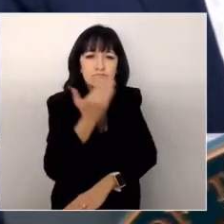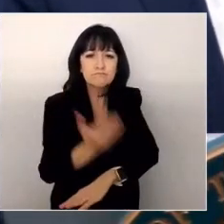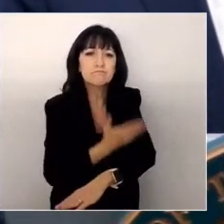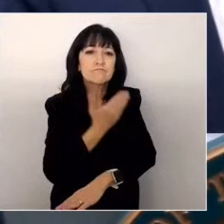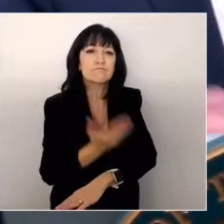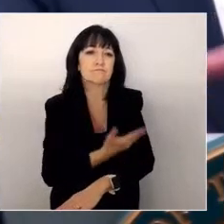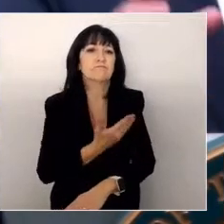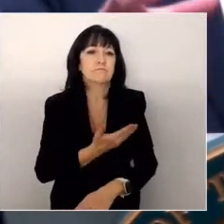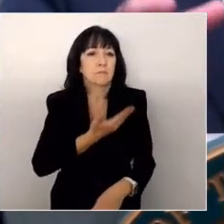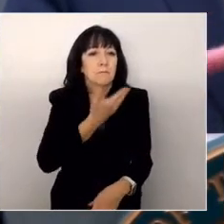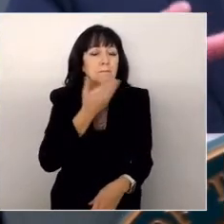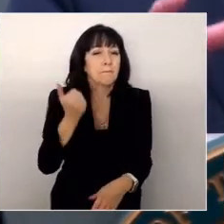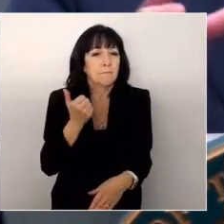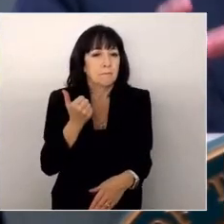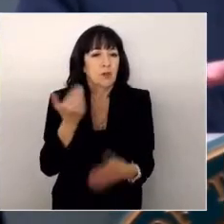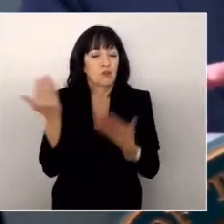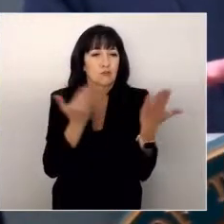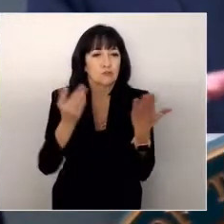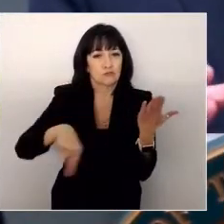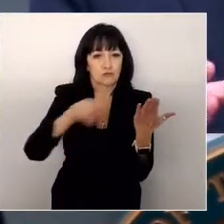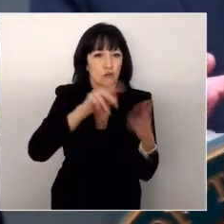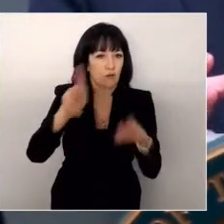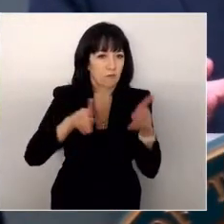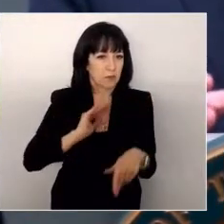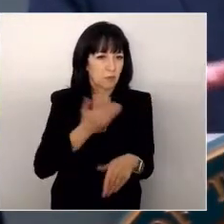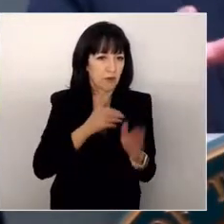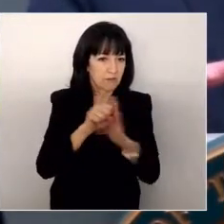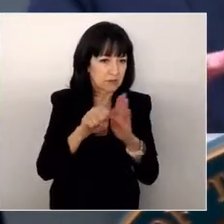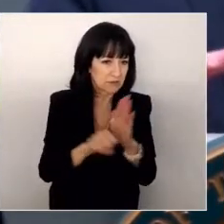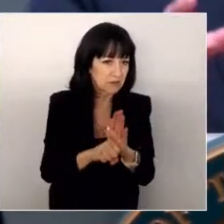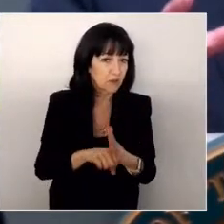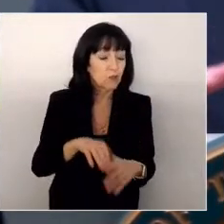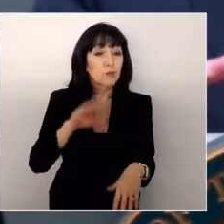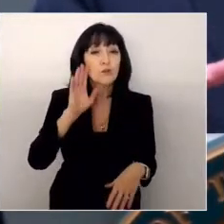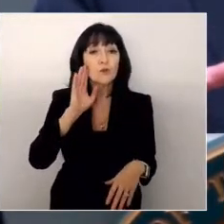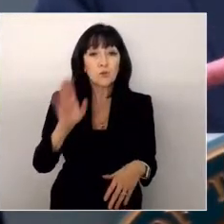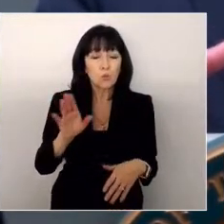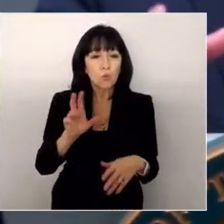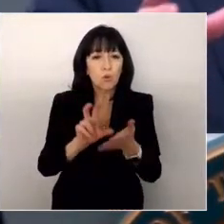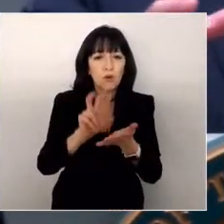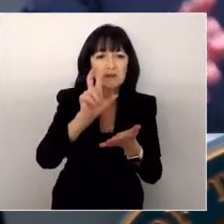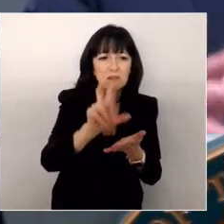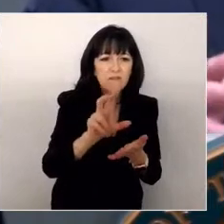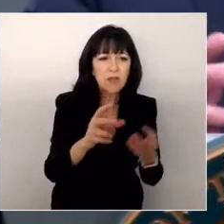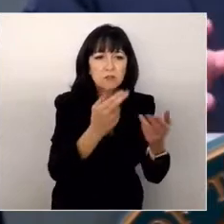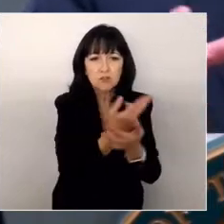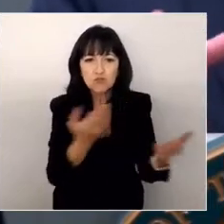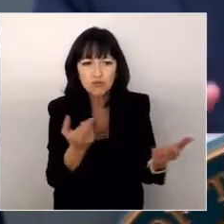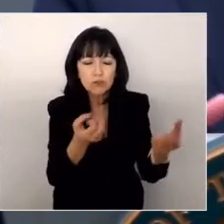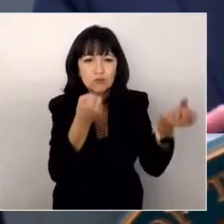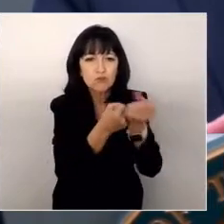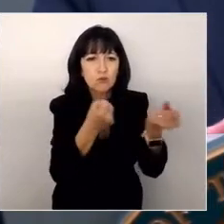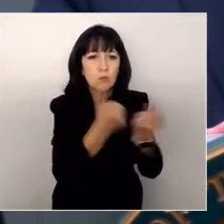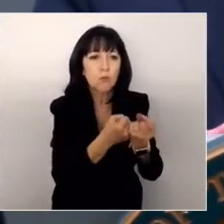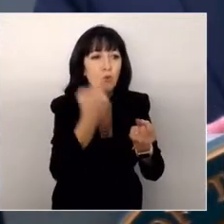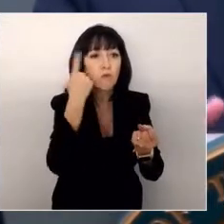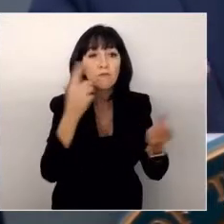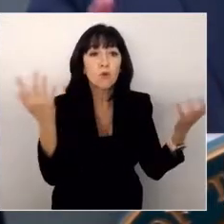state. We'll significantly increase resources for our gun violence prevention program in Wilmington and